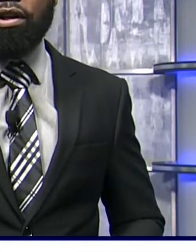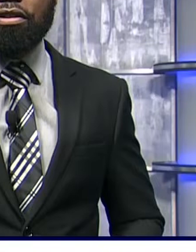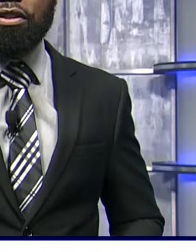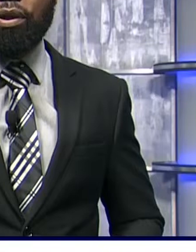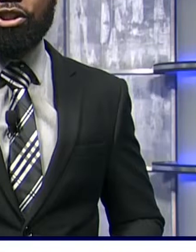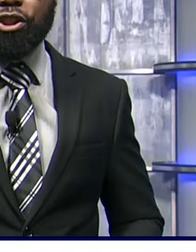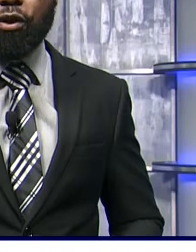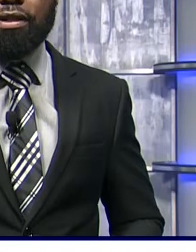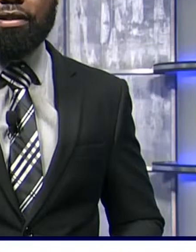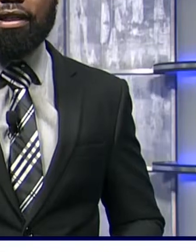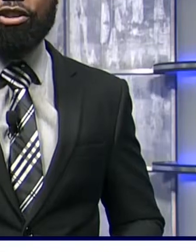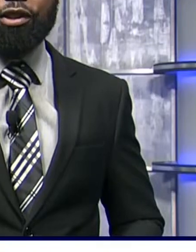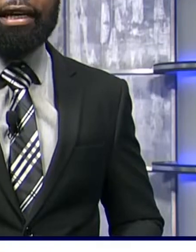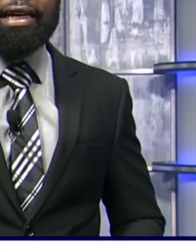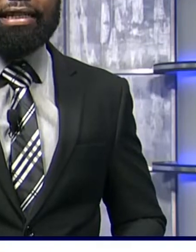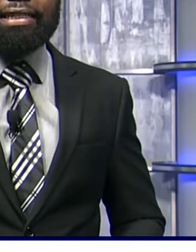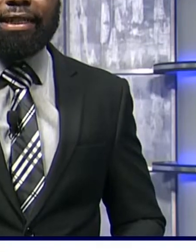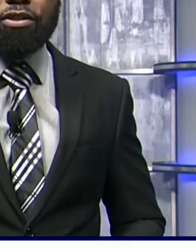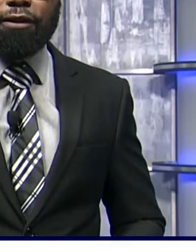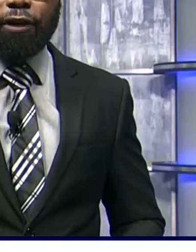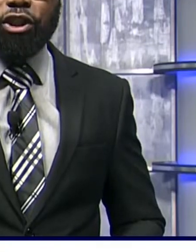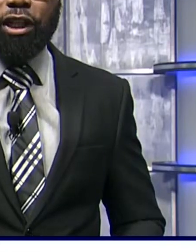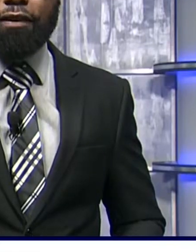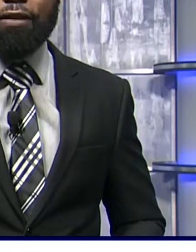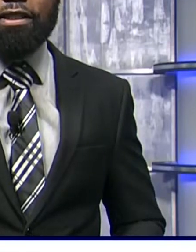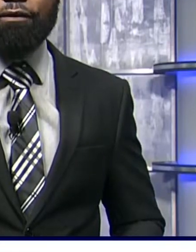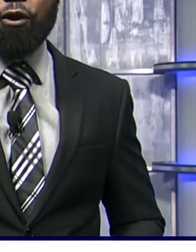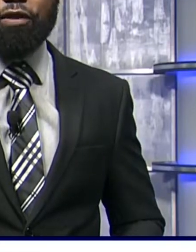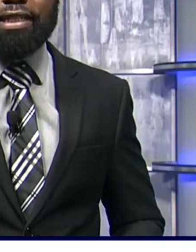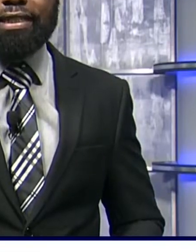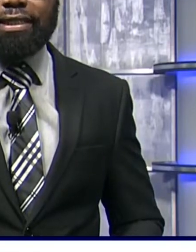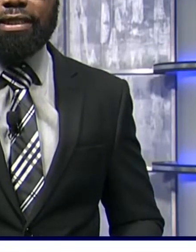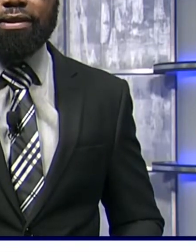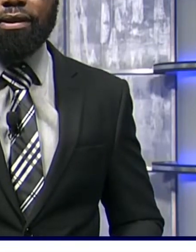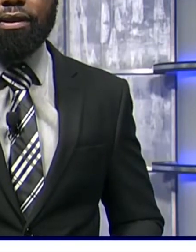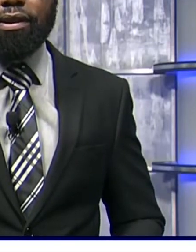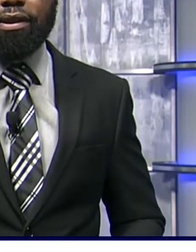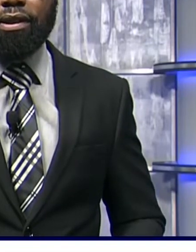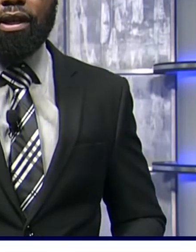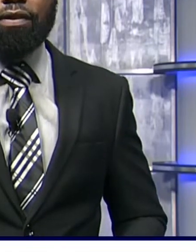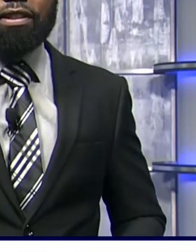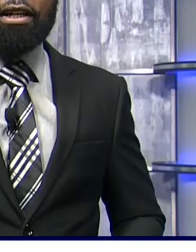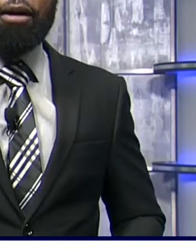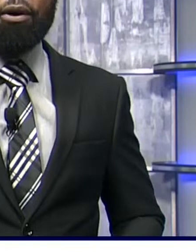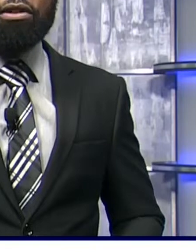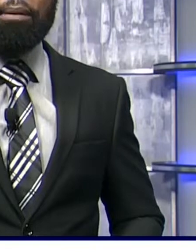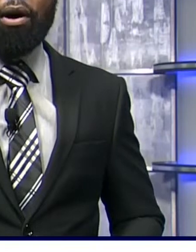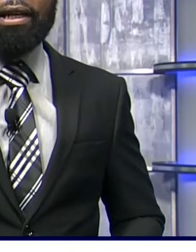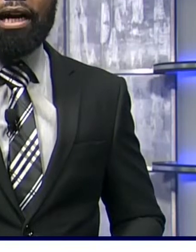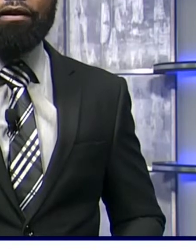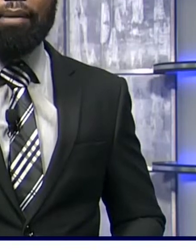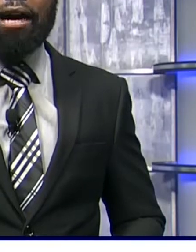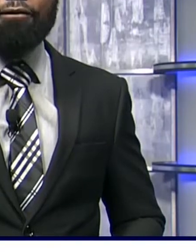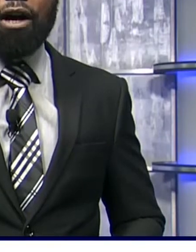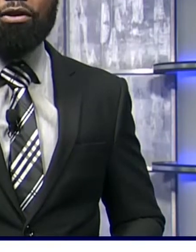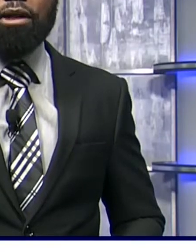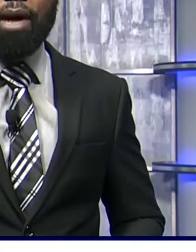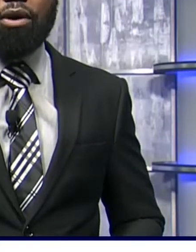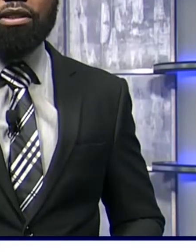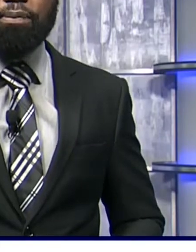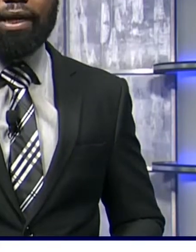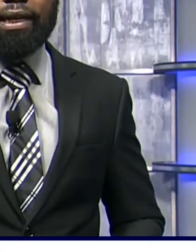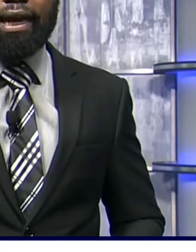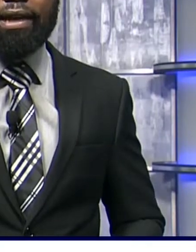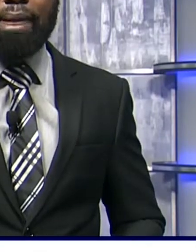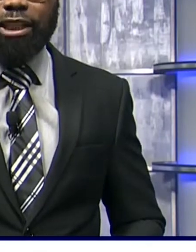those workers who ensures the country continues to function in the face of COVID-19. The decomposing body of a man found at